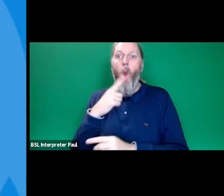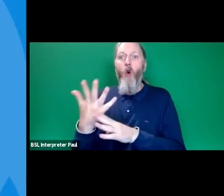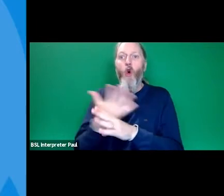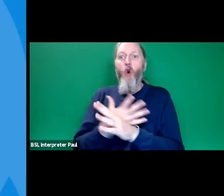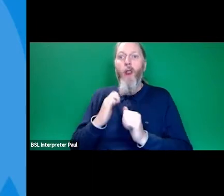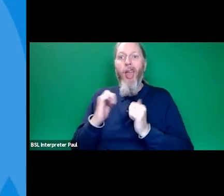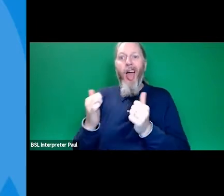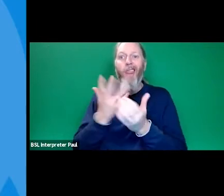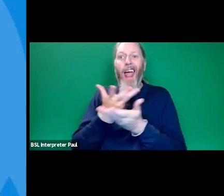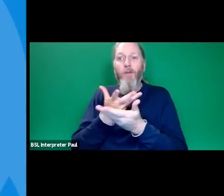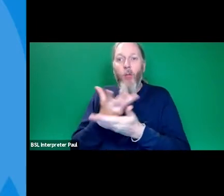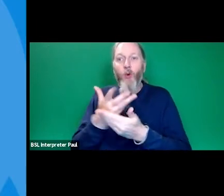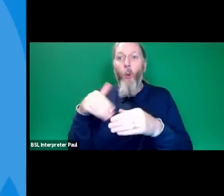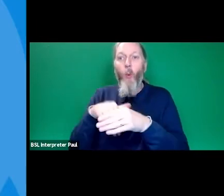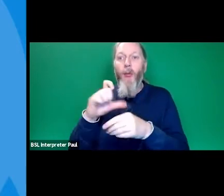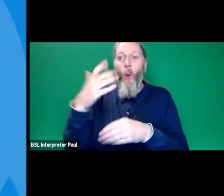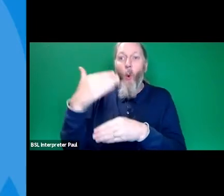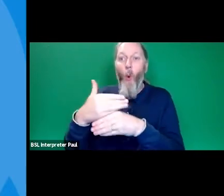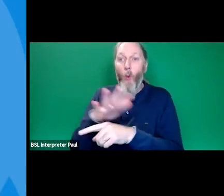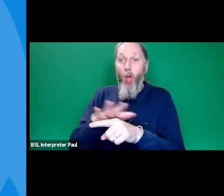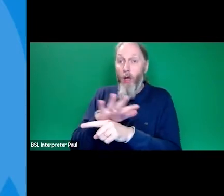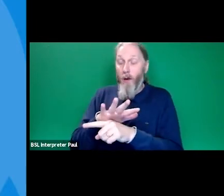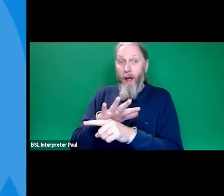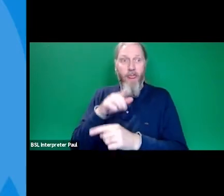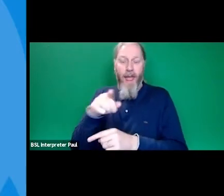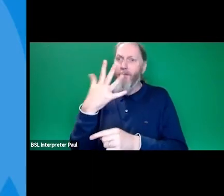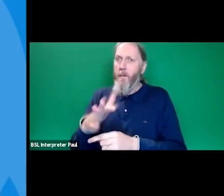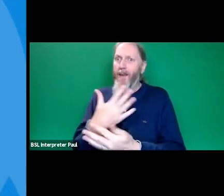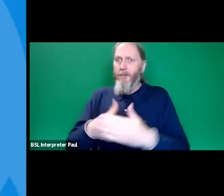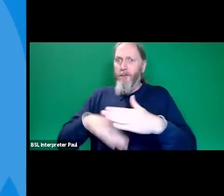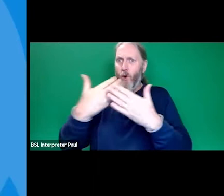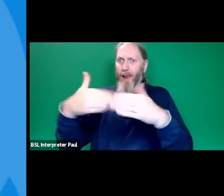in the developments of our family hubs in Cornwall.